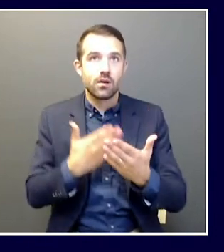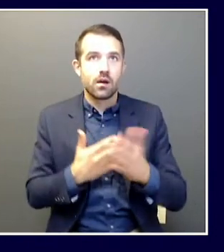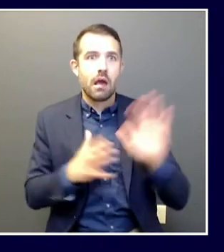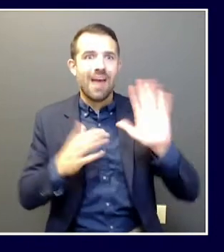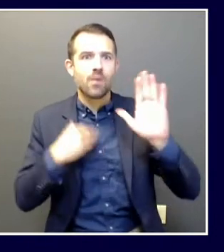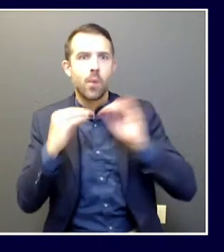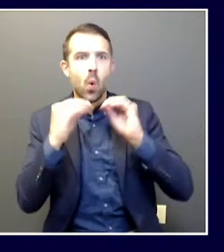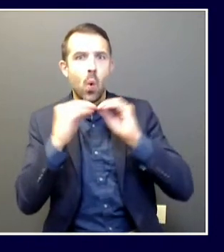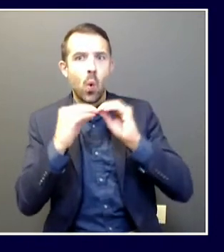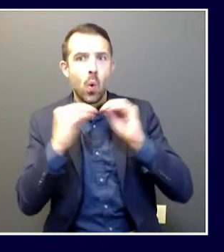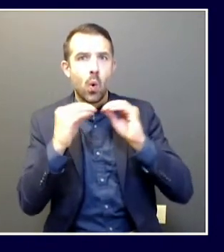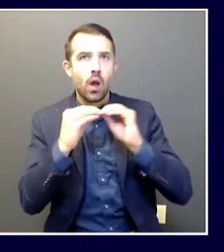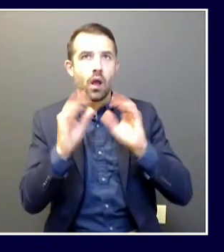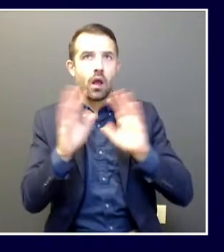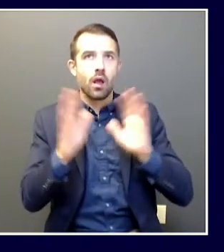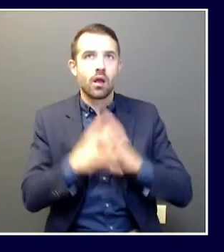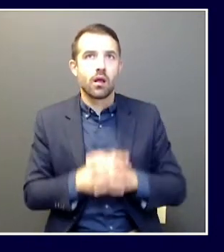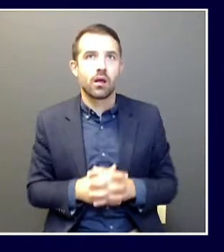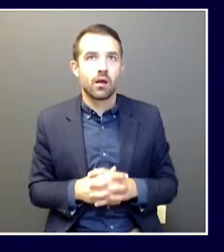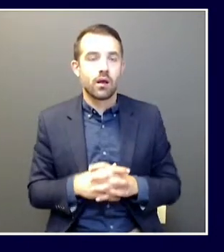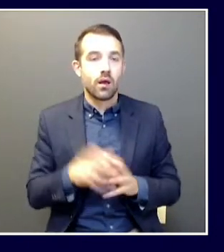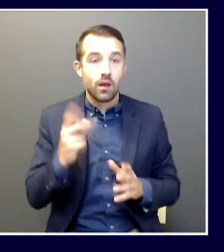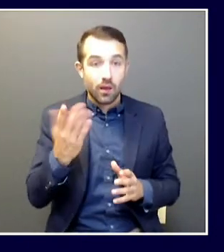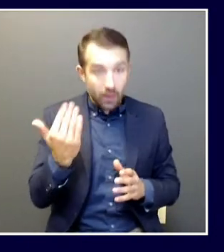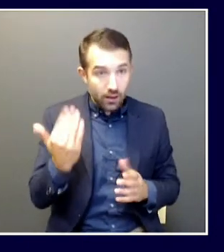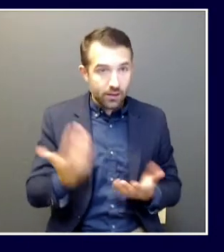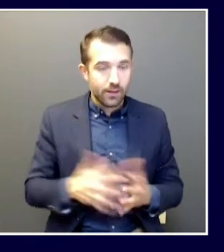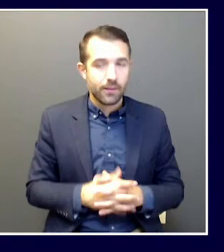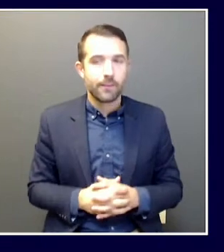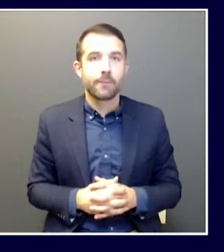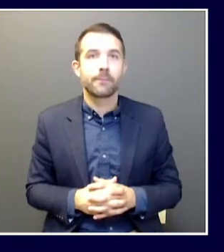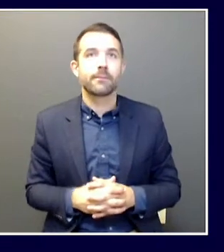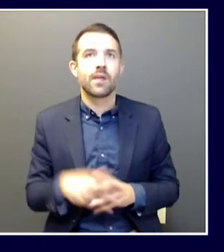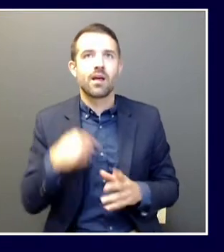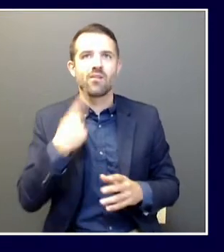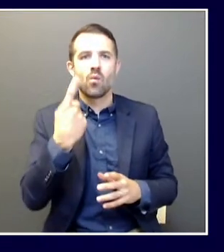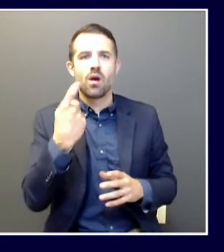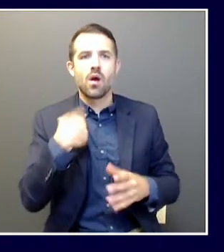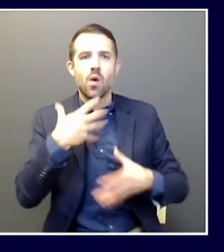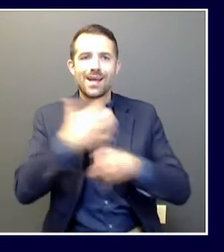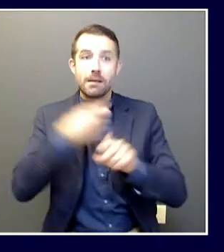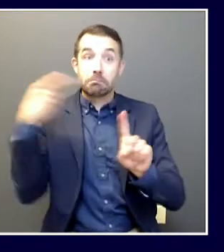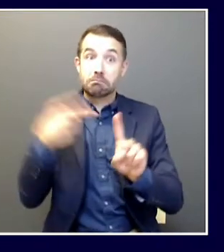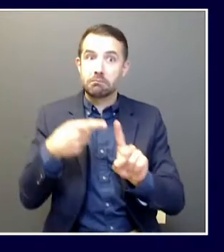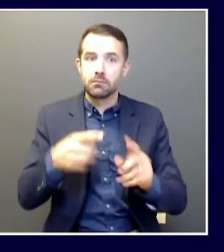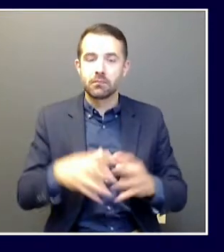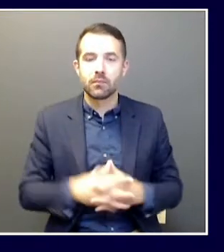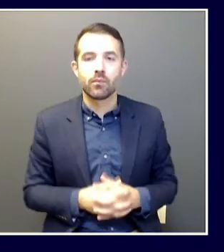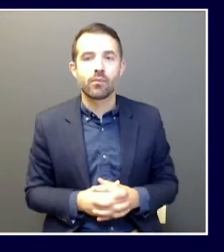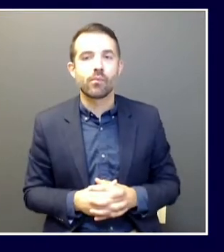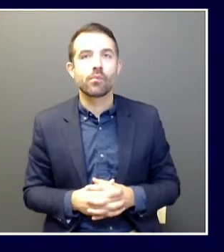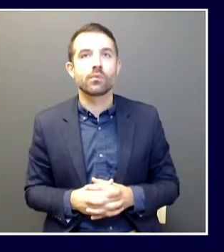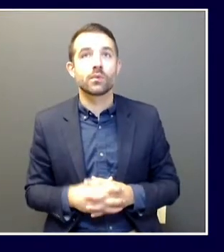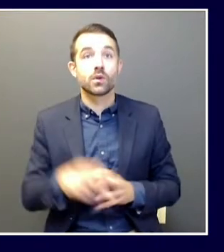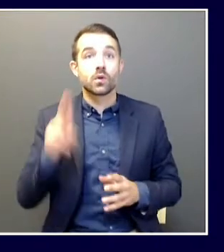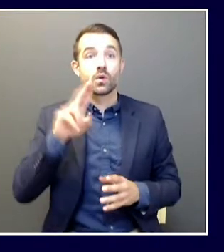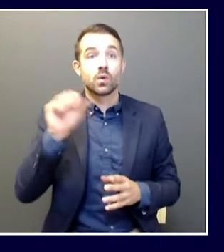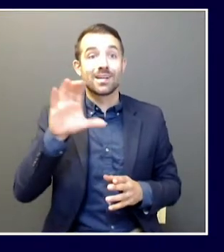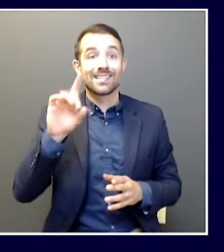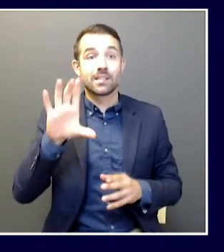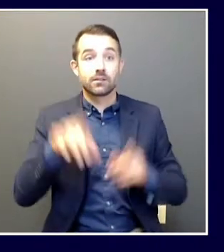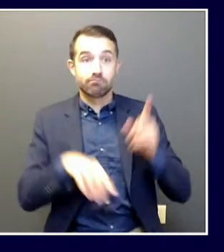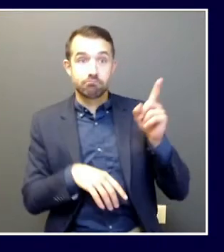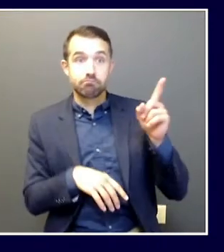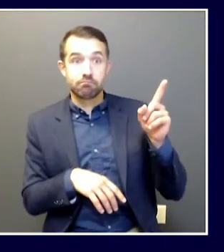Just wanted to throw out one more thing, which I think is pretty concise. The US CDC has said to expect over the coming